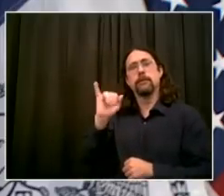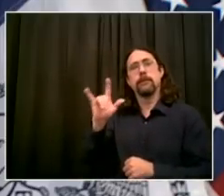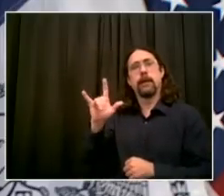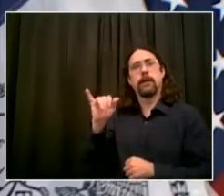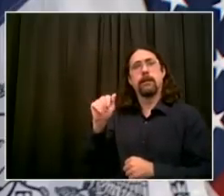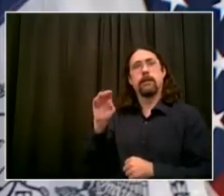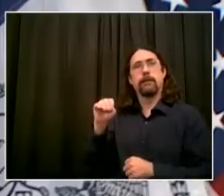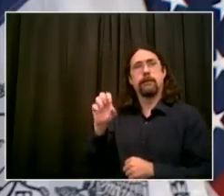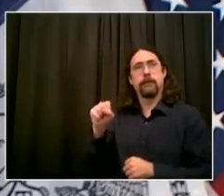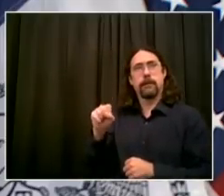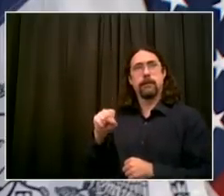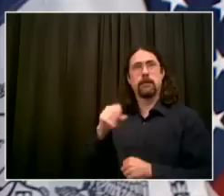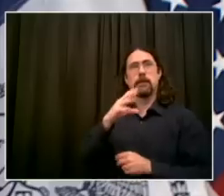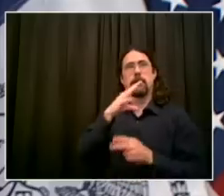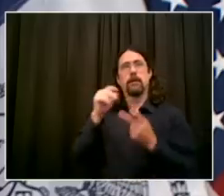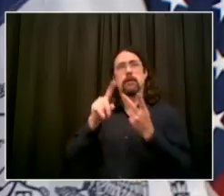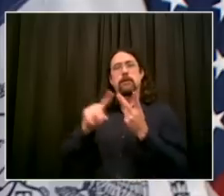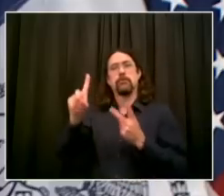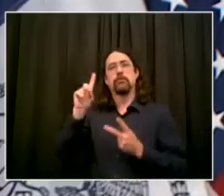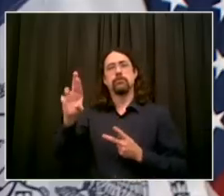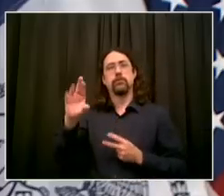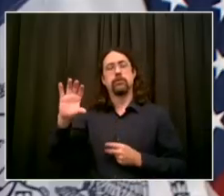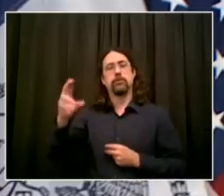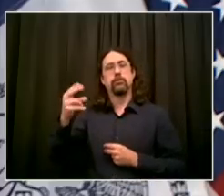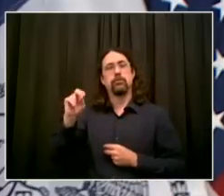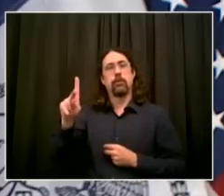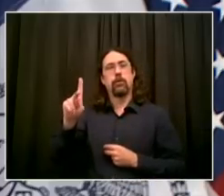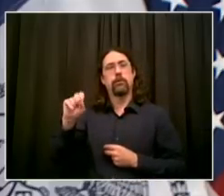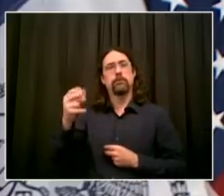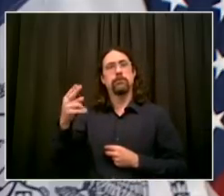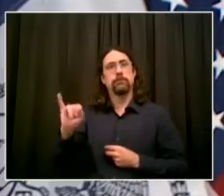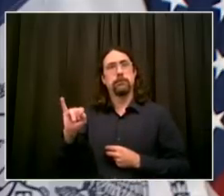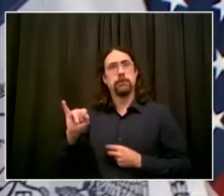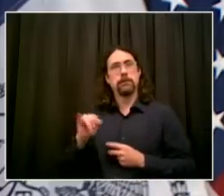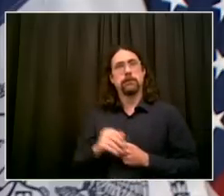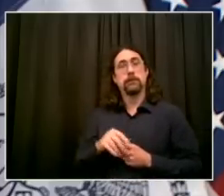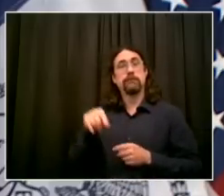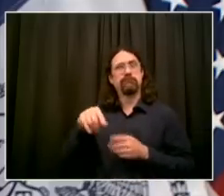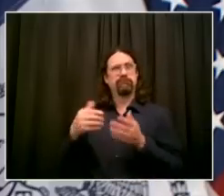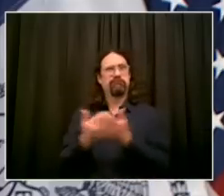kids. So here's a new video featuring our health commissioner, Dr. Dave Choksi.